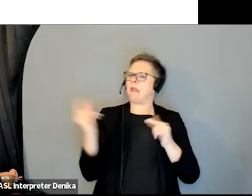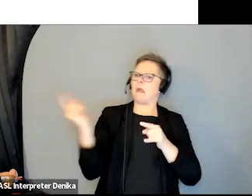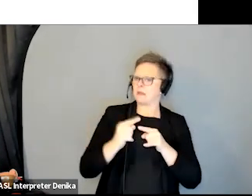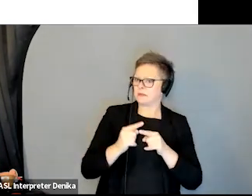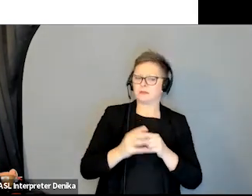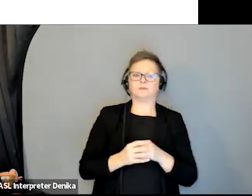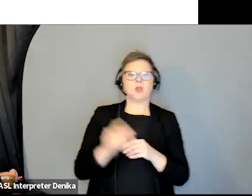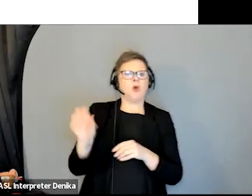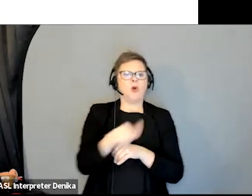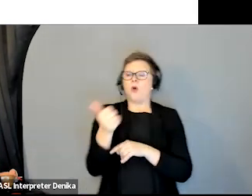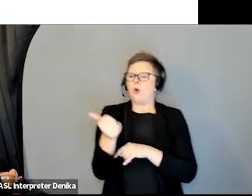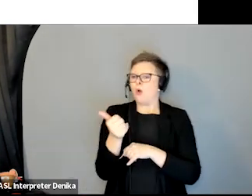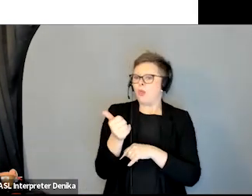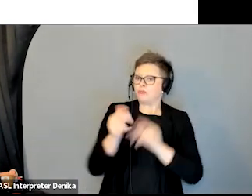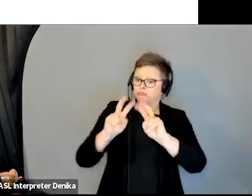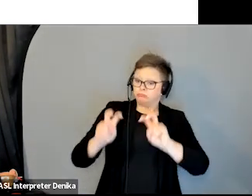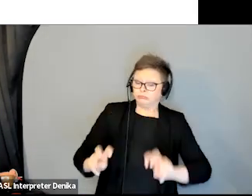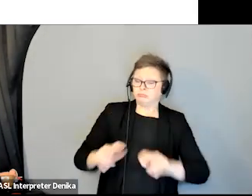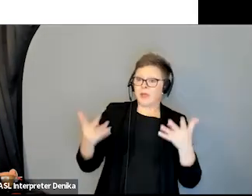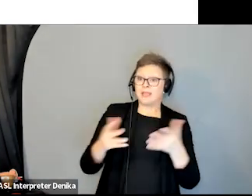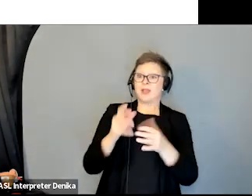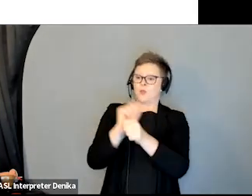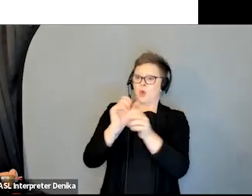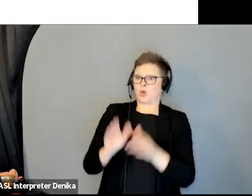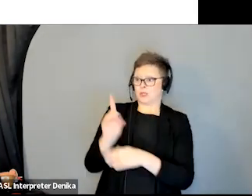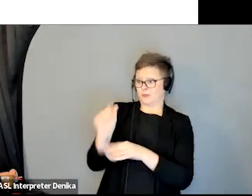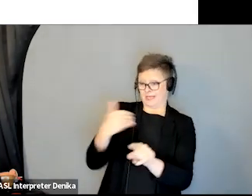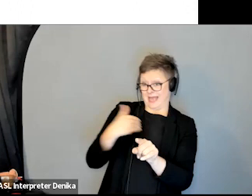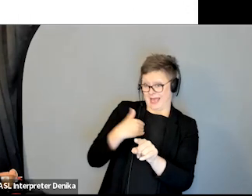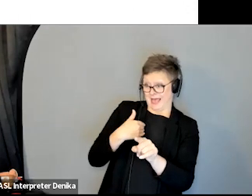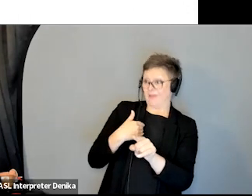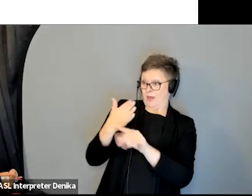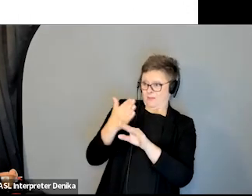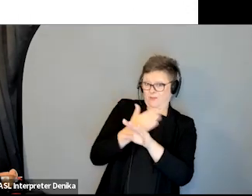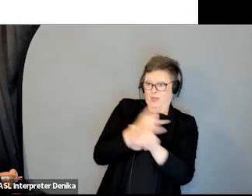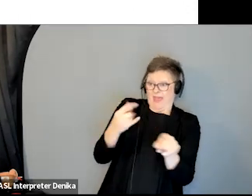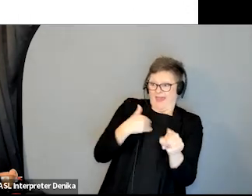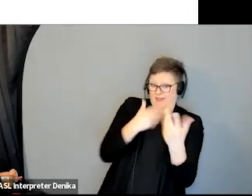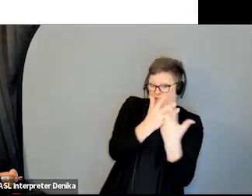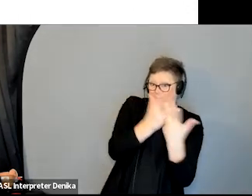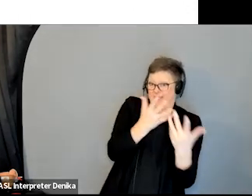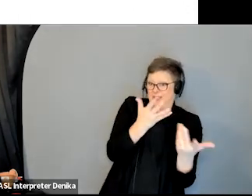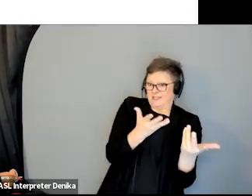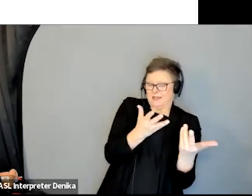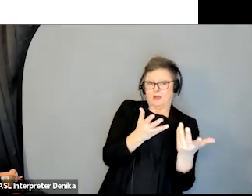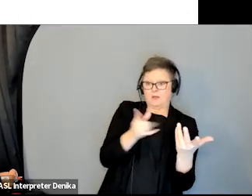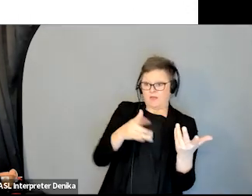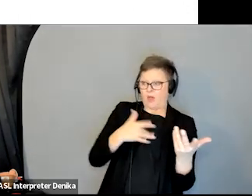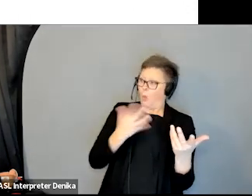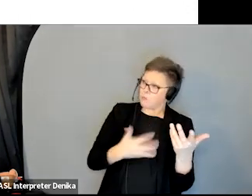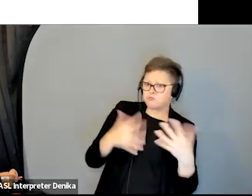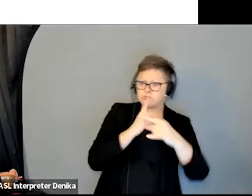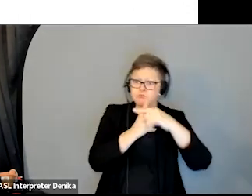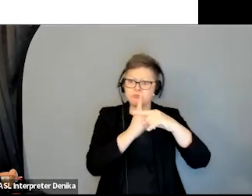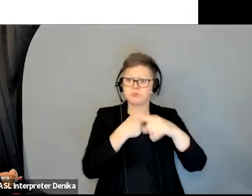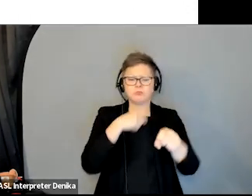for example, observed that some workers with a disability who had prior accommodations for remote work reported a positive experience of working